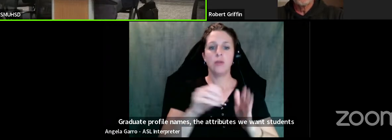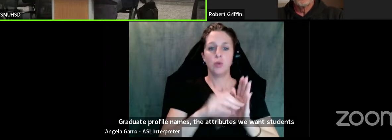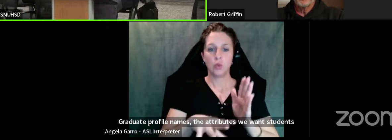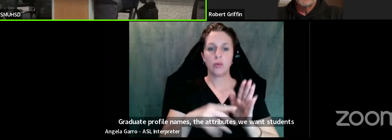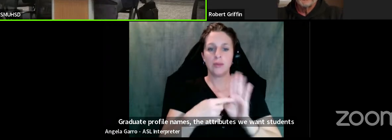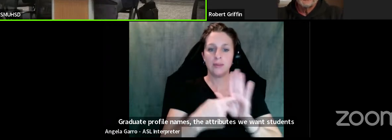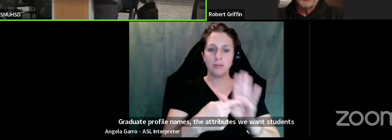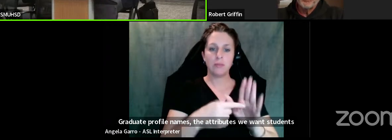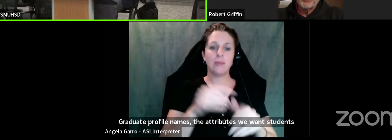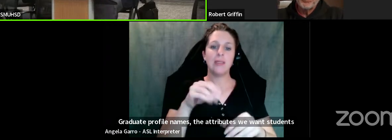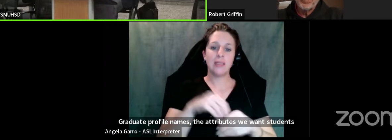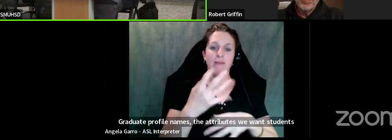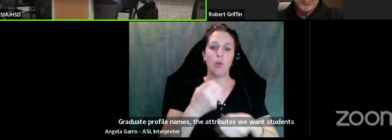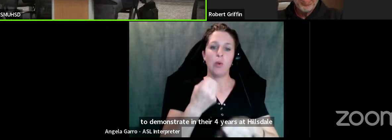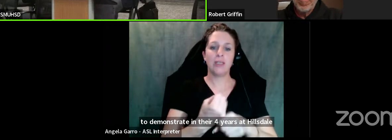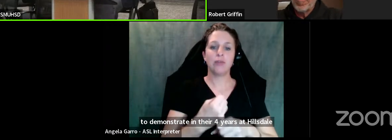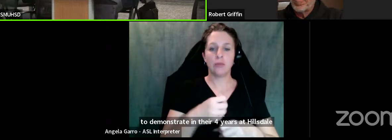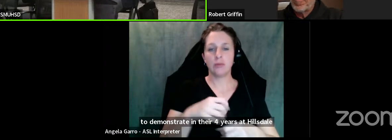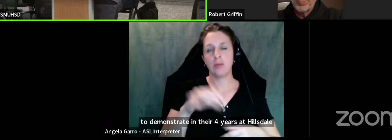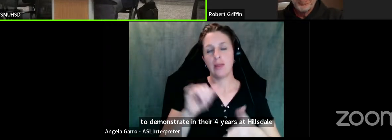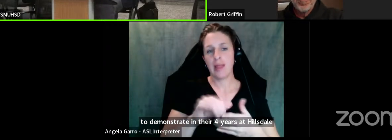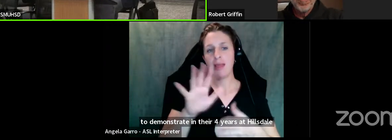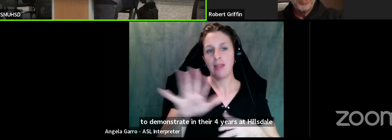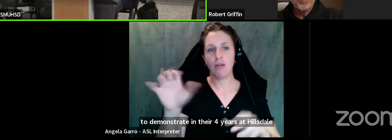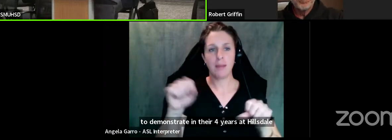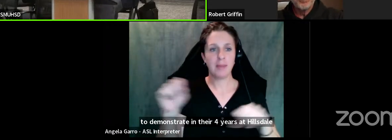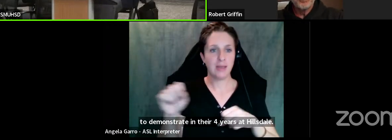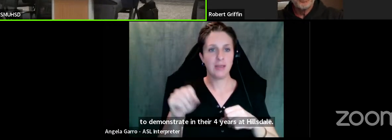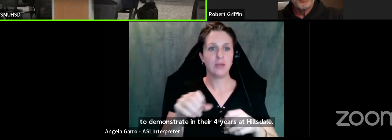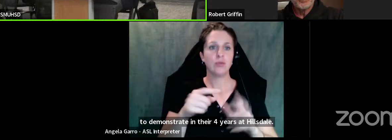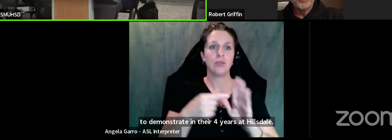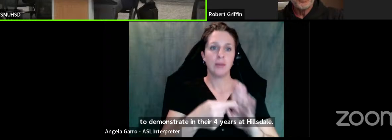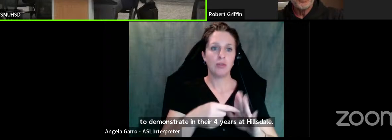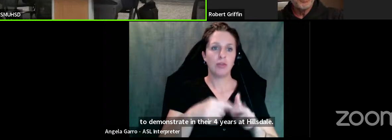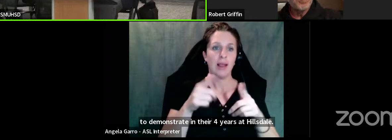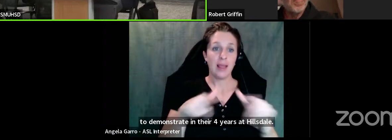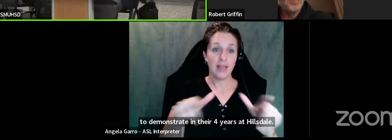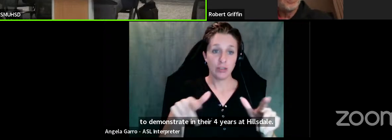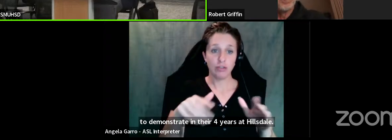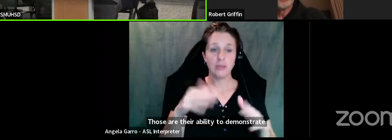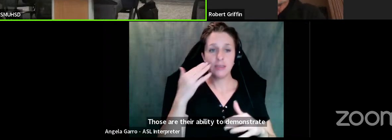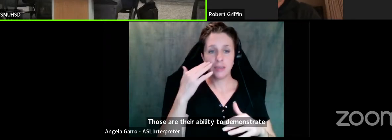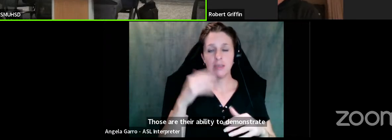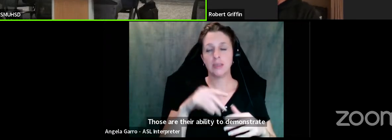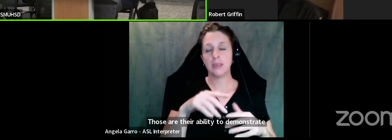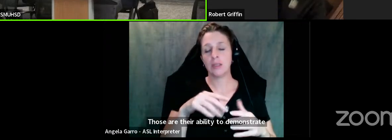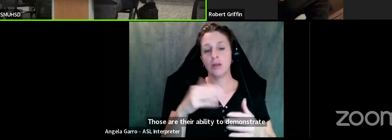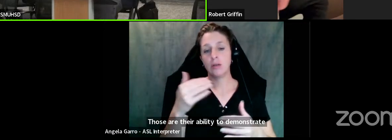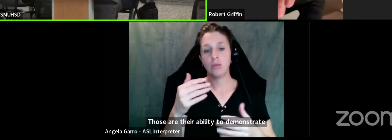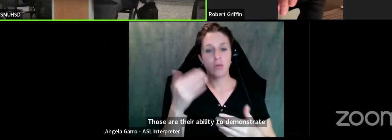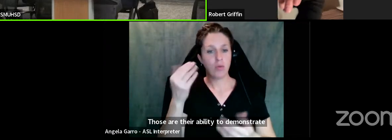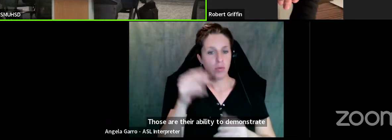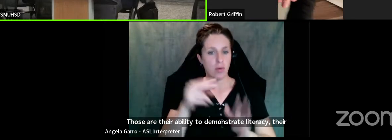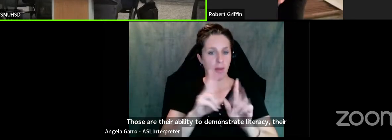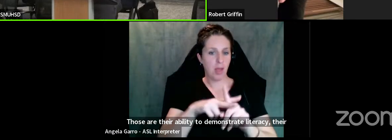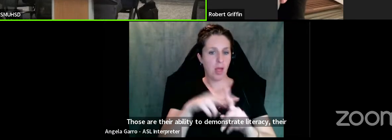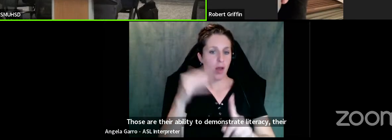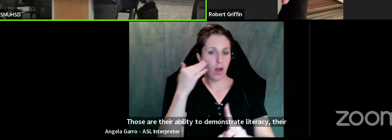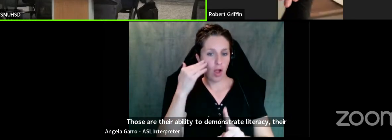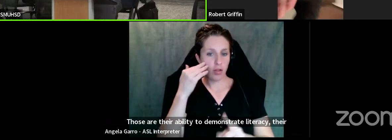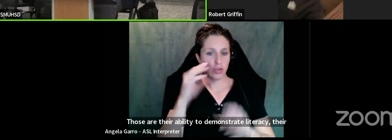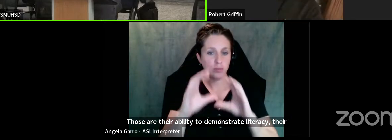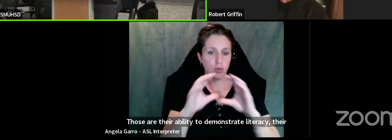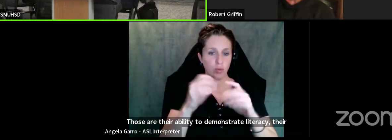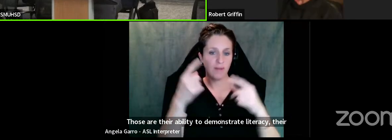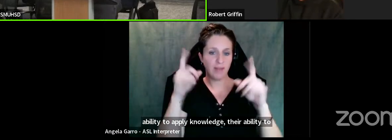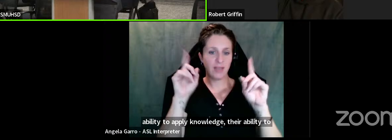Hillsdale. Those are their ability to demonstrate literacy, their ability to apply knowledge, their ability to communicate effectively, and then to develop